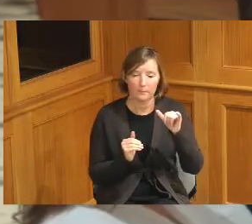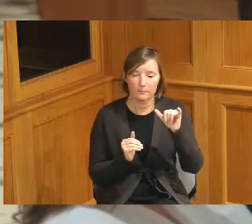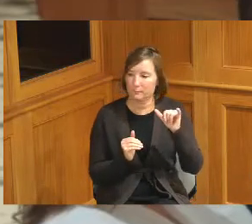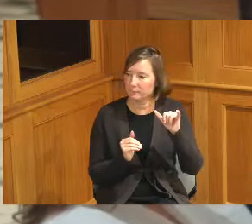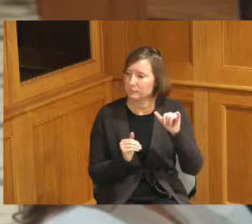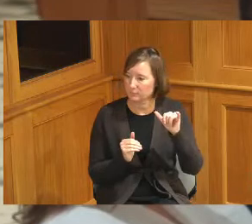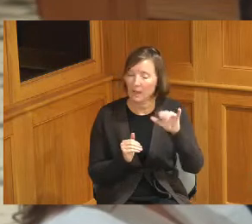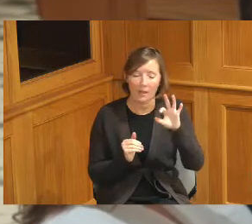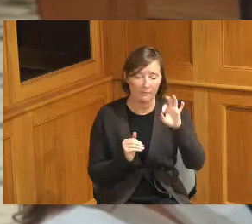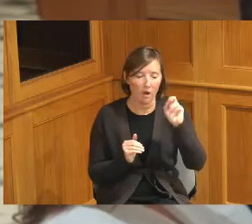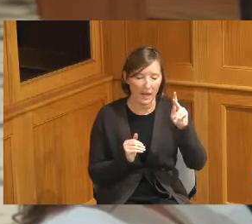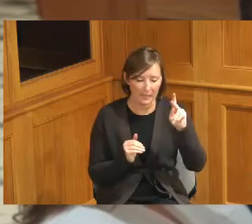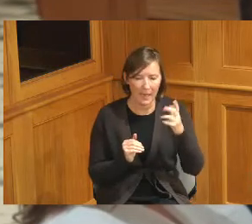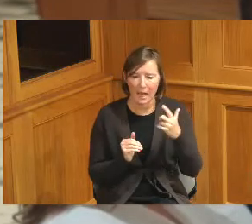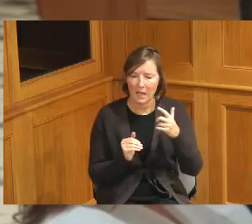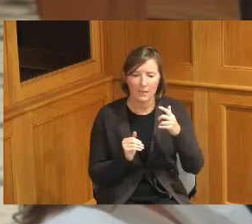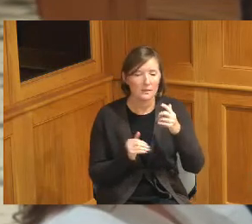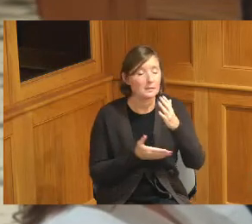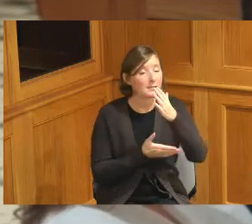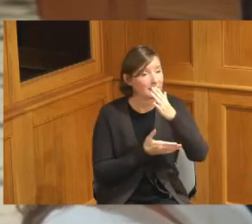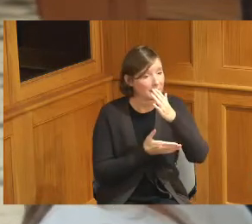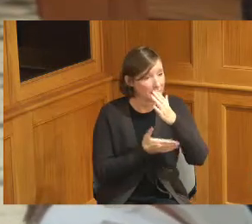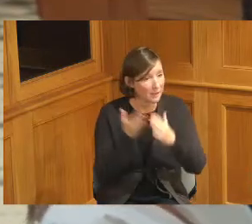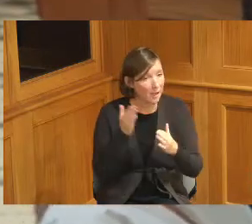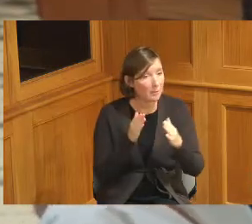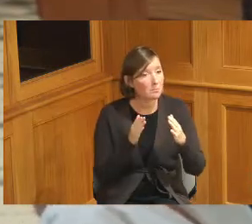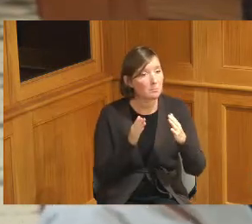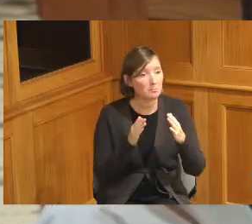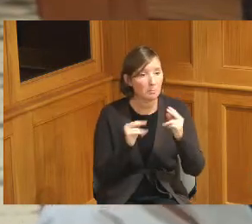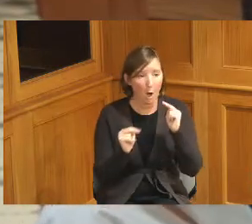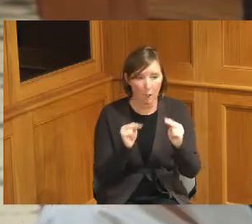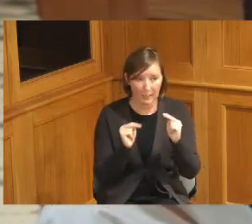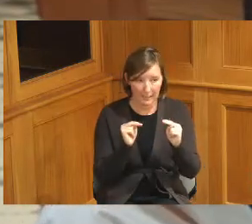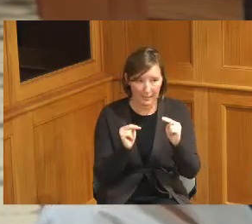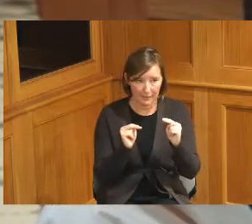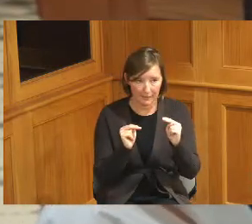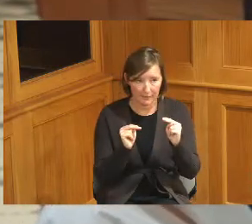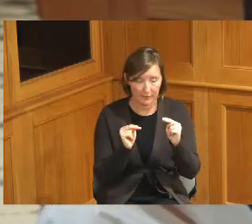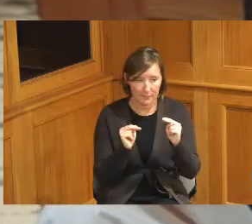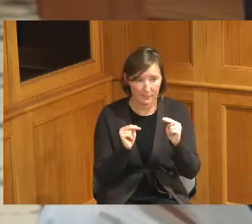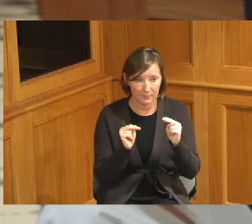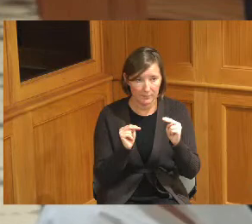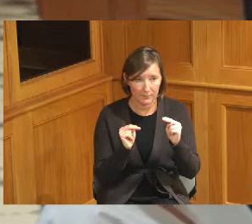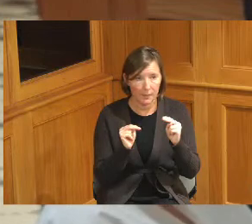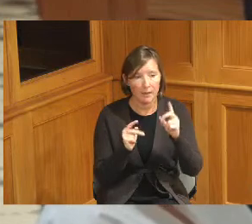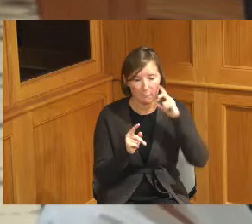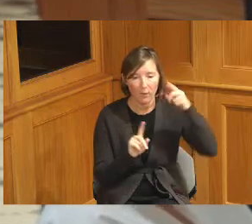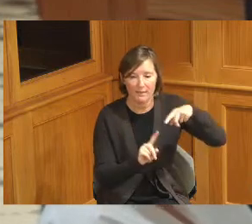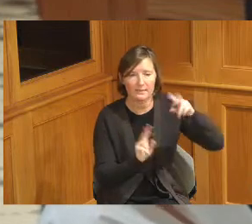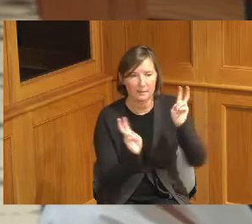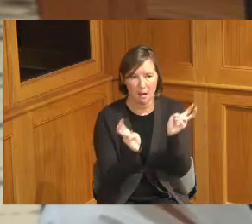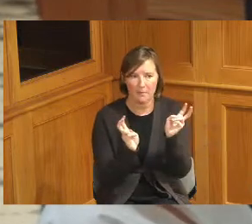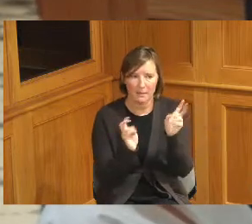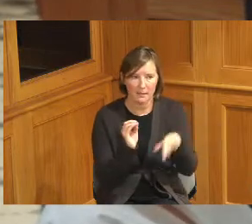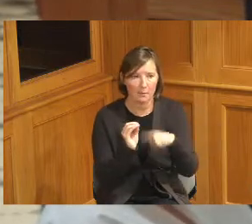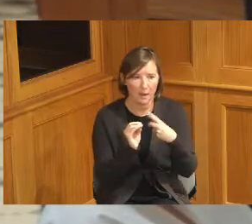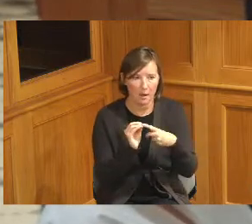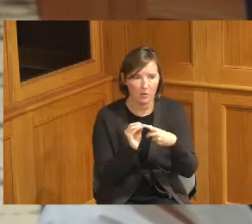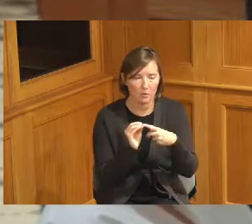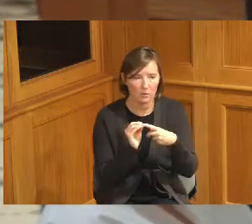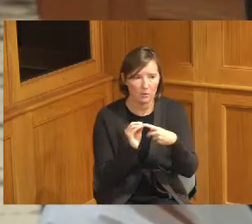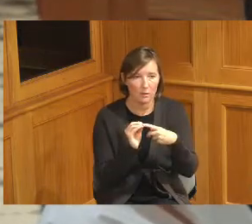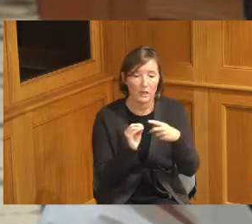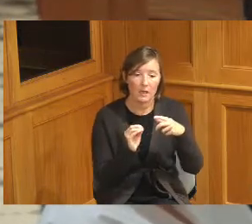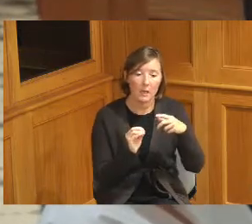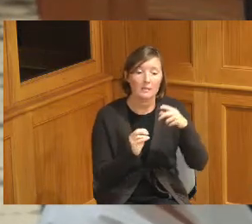bargaining units, not all of them, but some bargaining units have also brought up this topic of higher